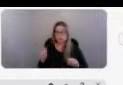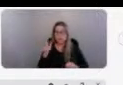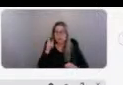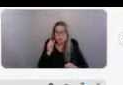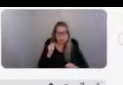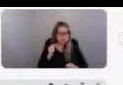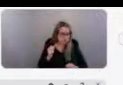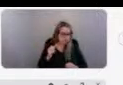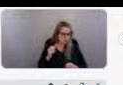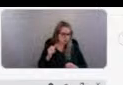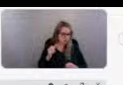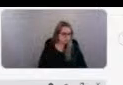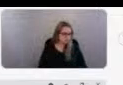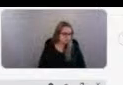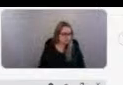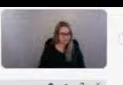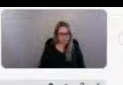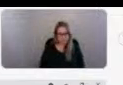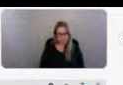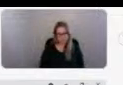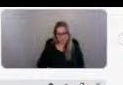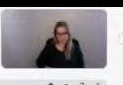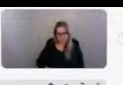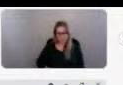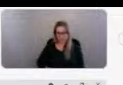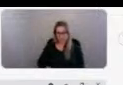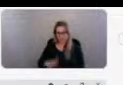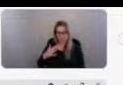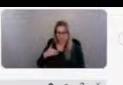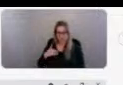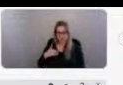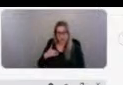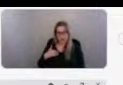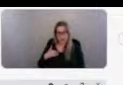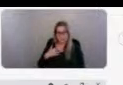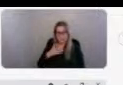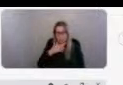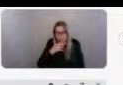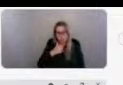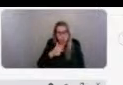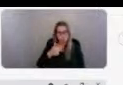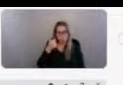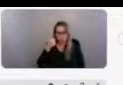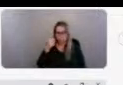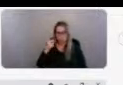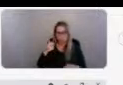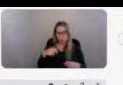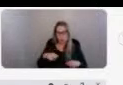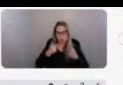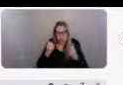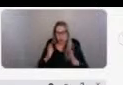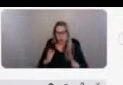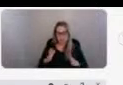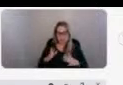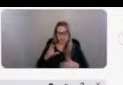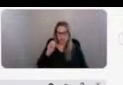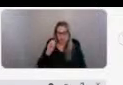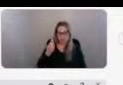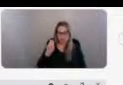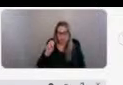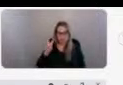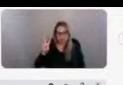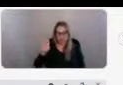nancy okay i am a full-time resident of oral valley i dispute the